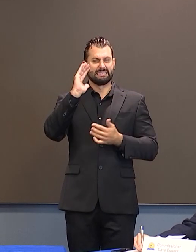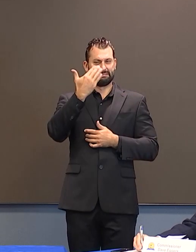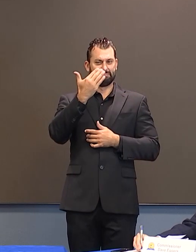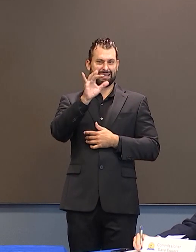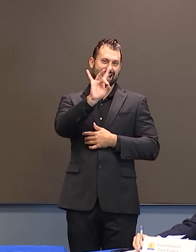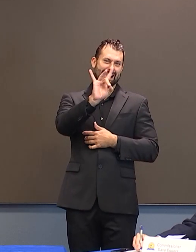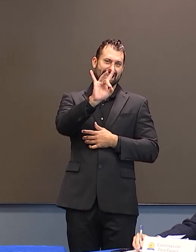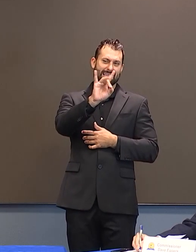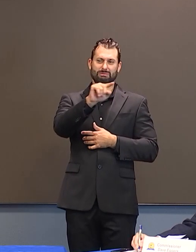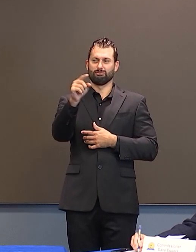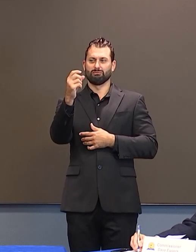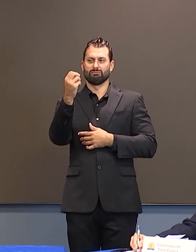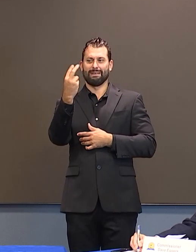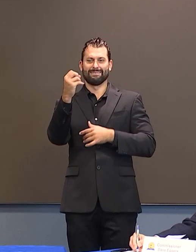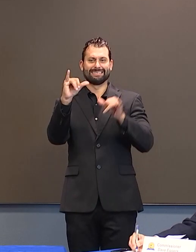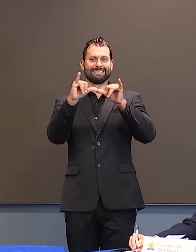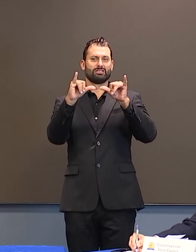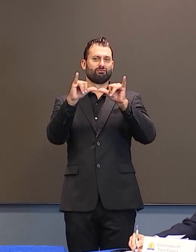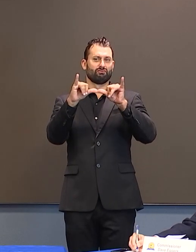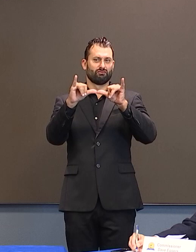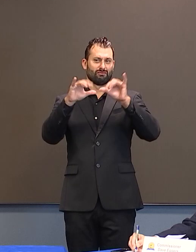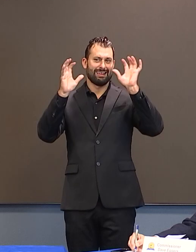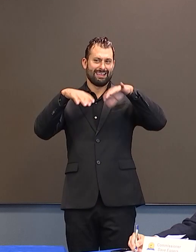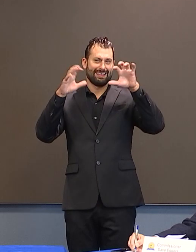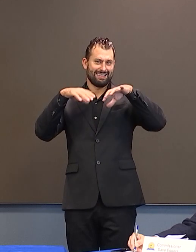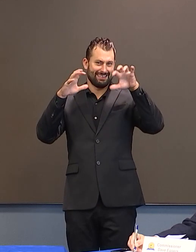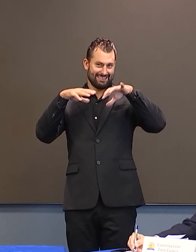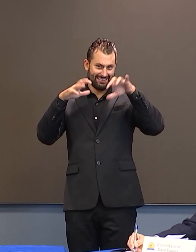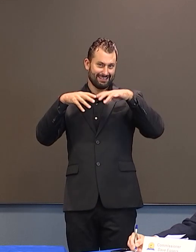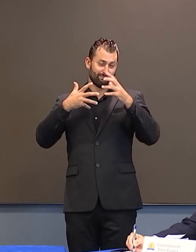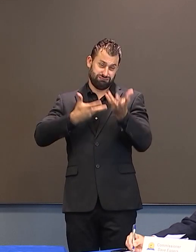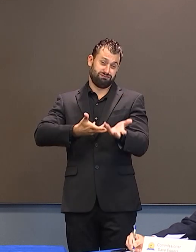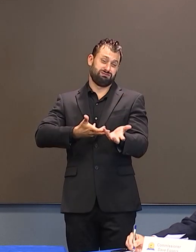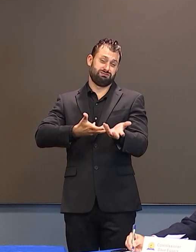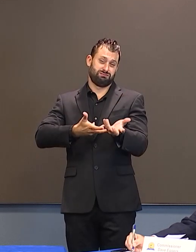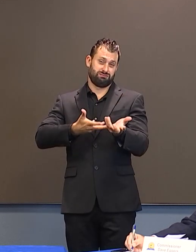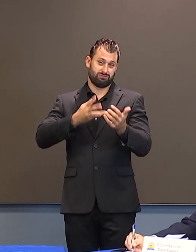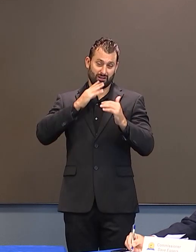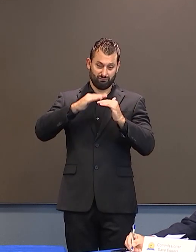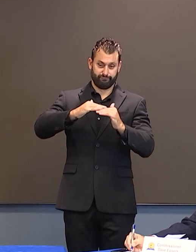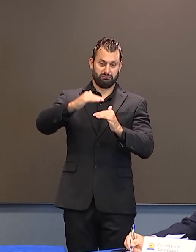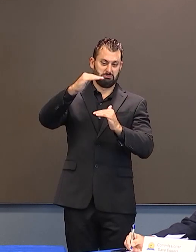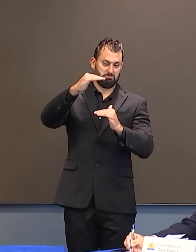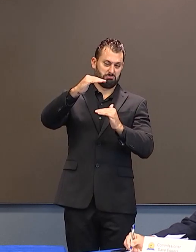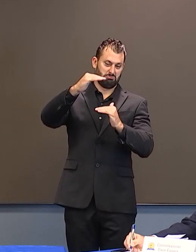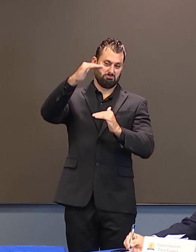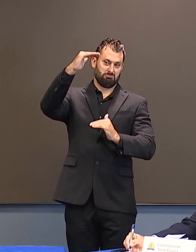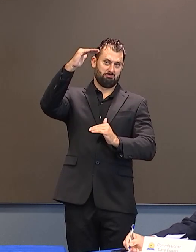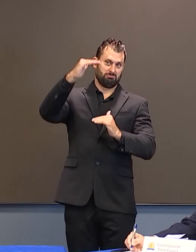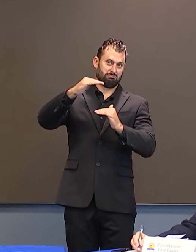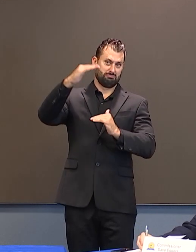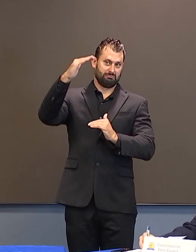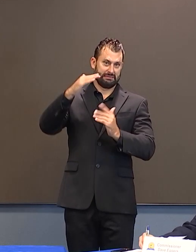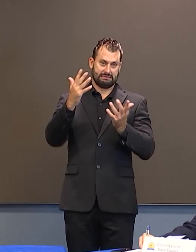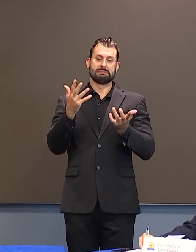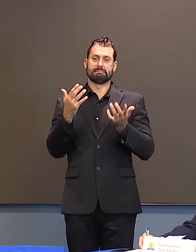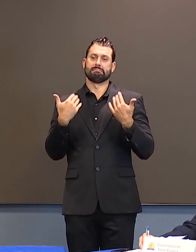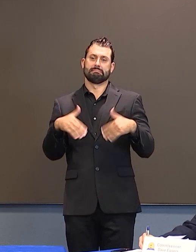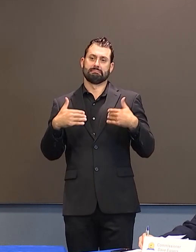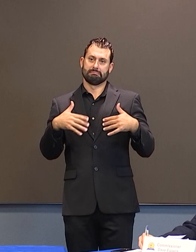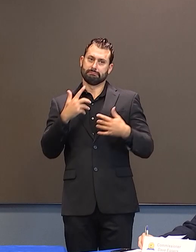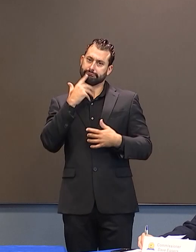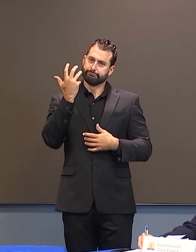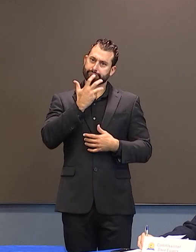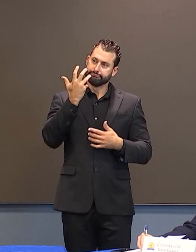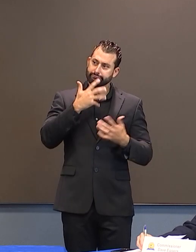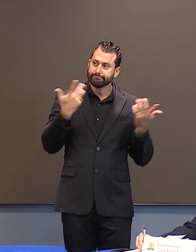saturation of the ground. We do anticipate we could see a lot of trees coming down with high wind causing additional debris and a lot